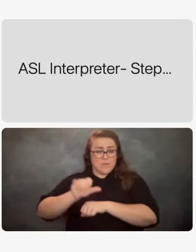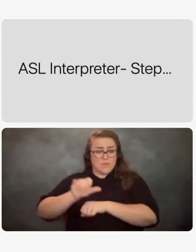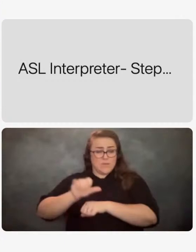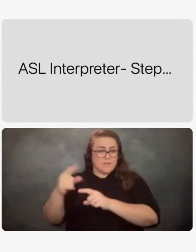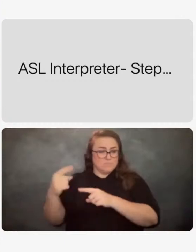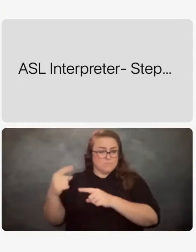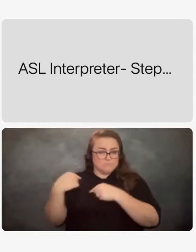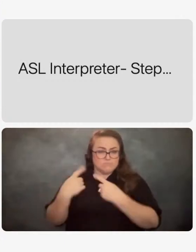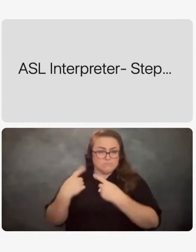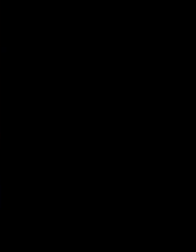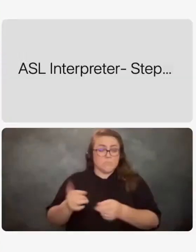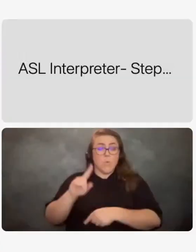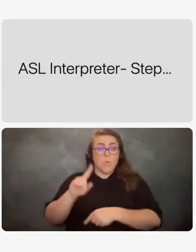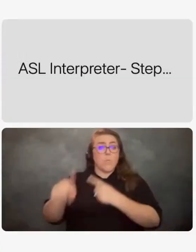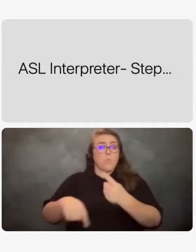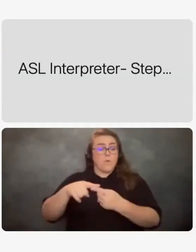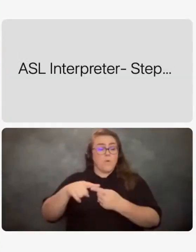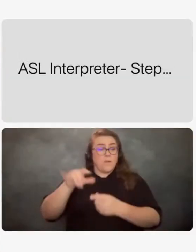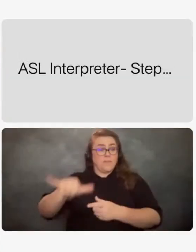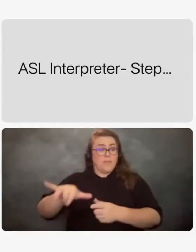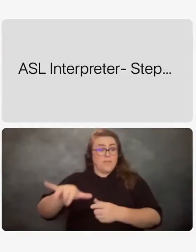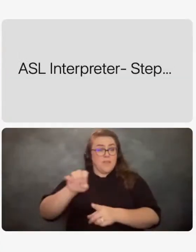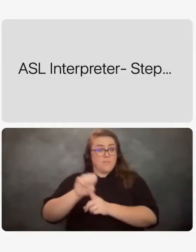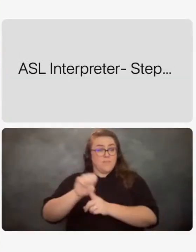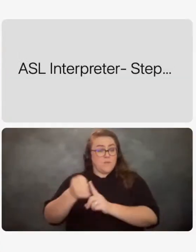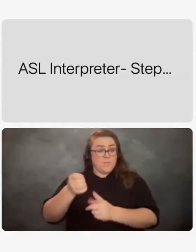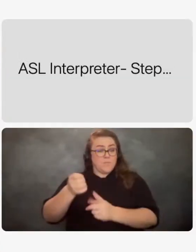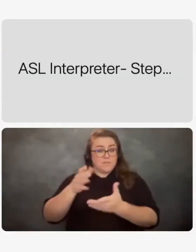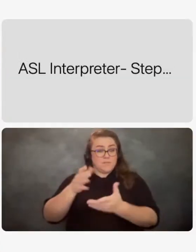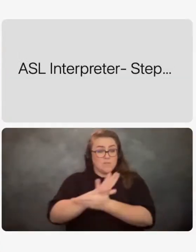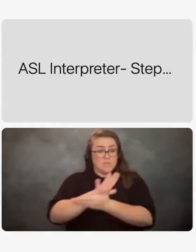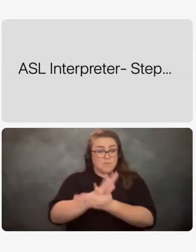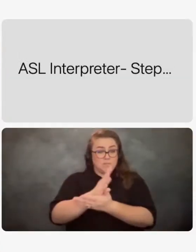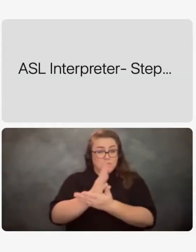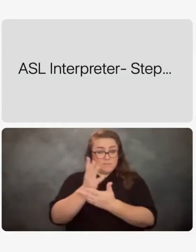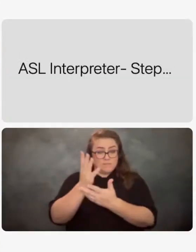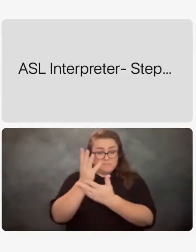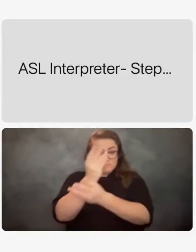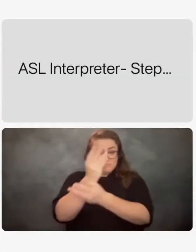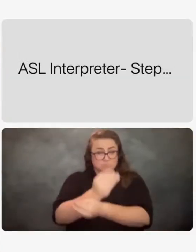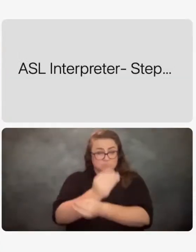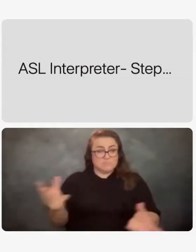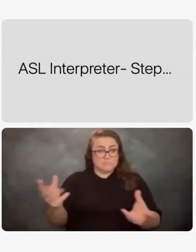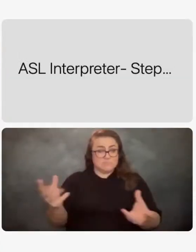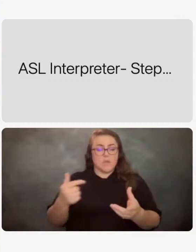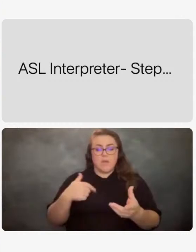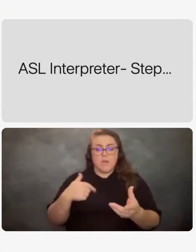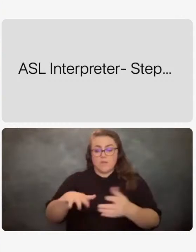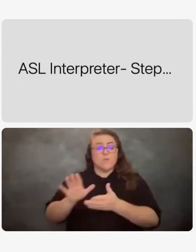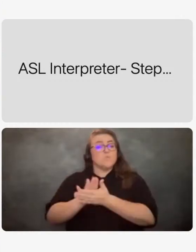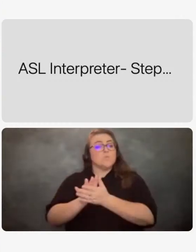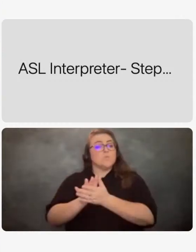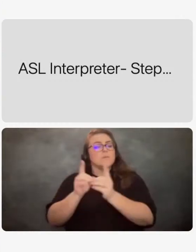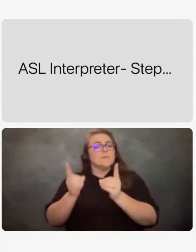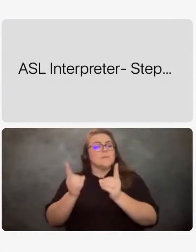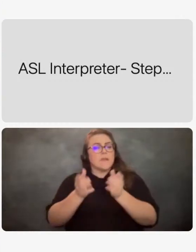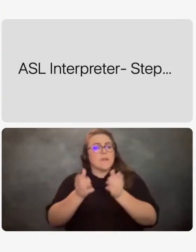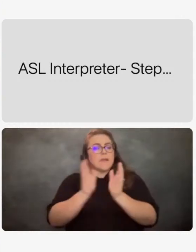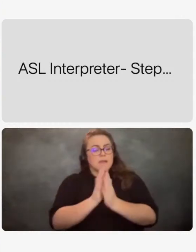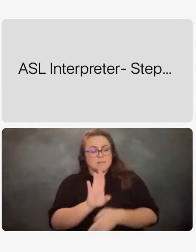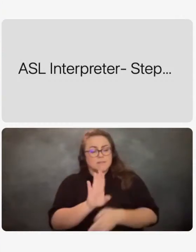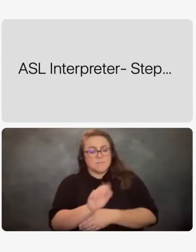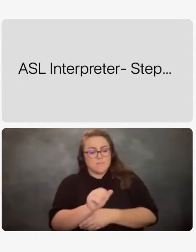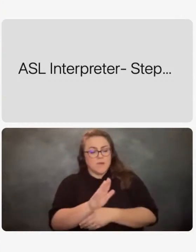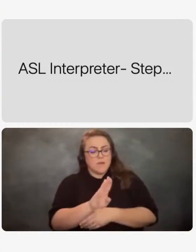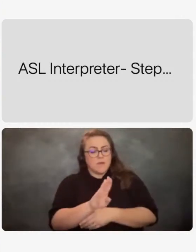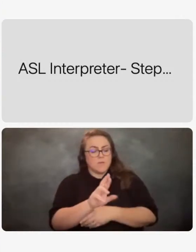preparation, the district had Barbara and others submit some comprehensive letters on the impacts that we were